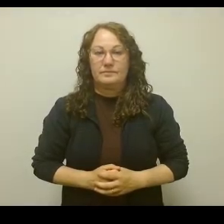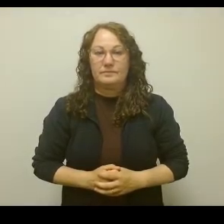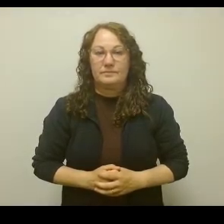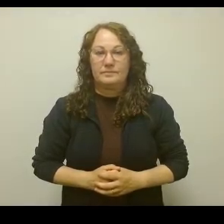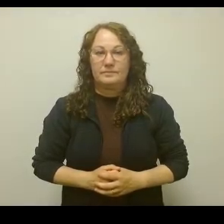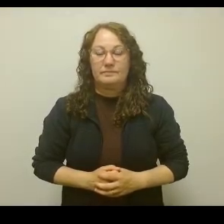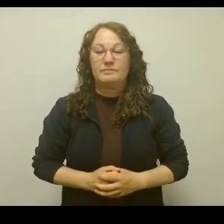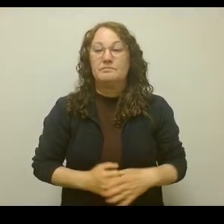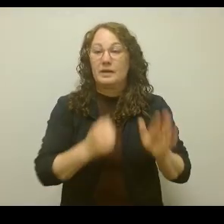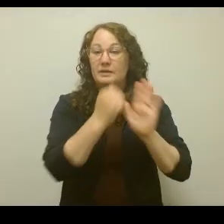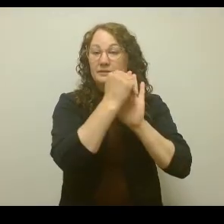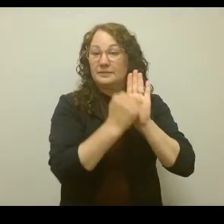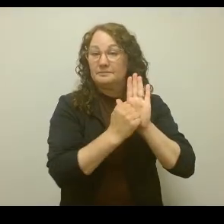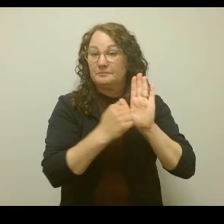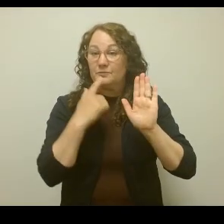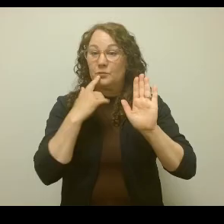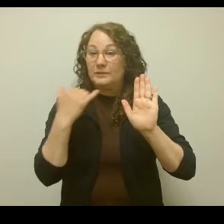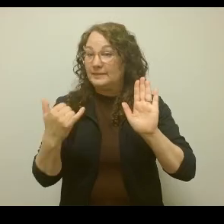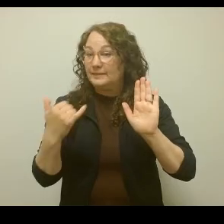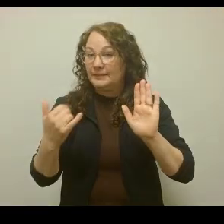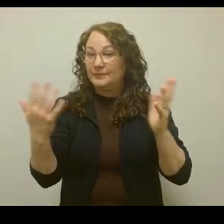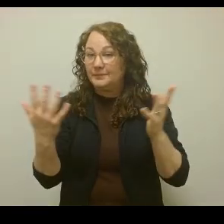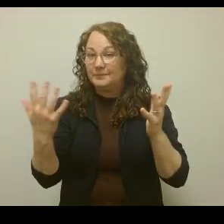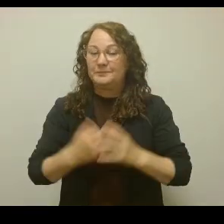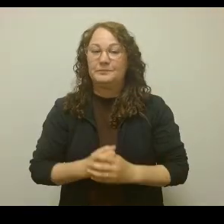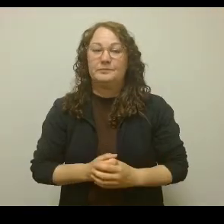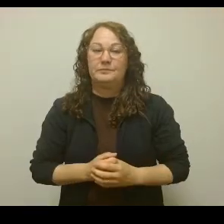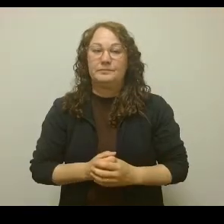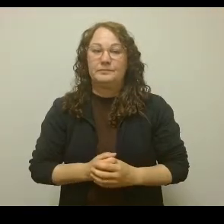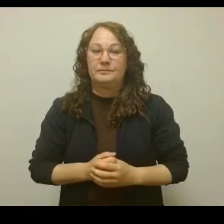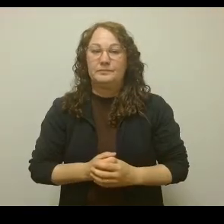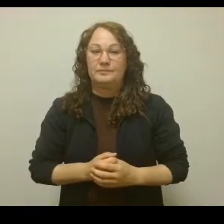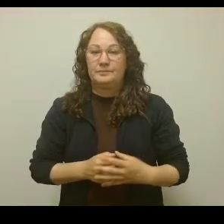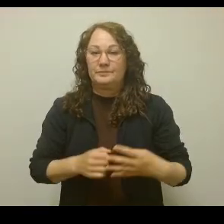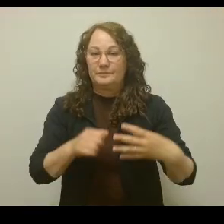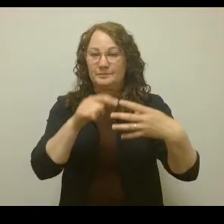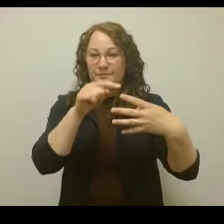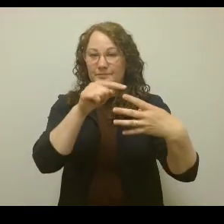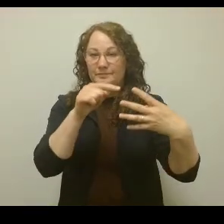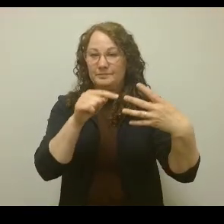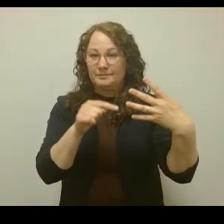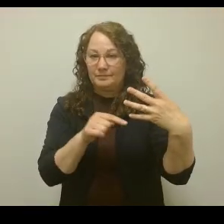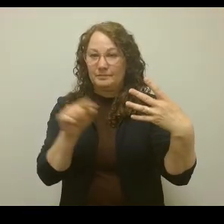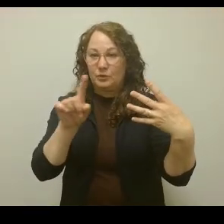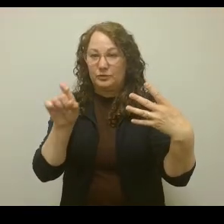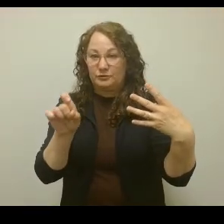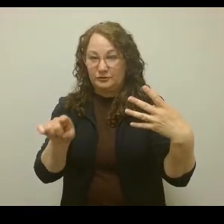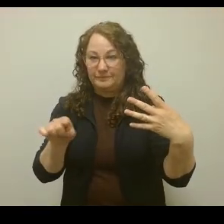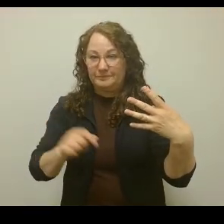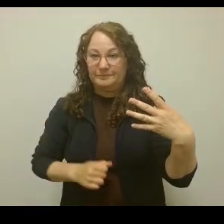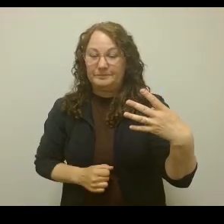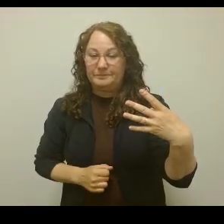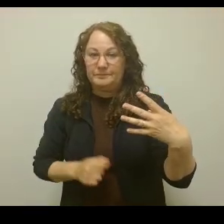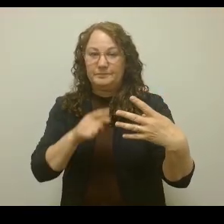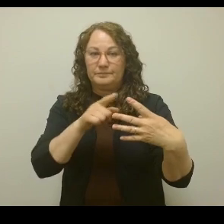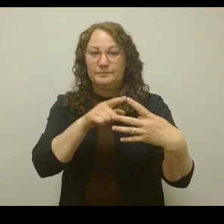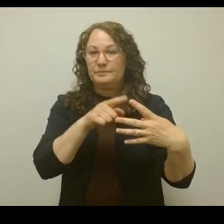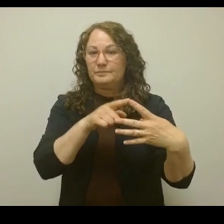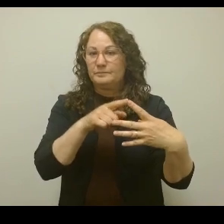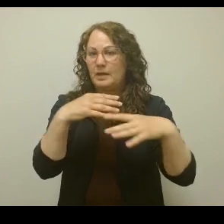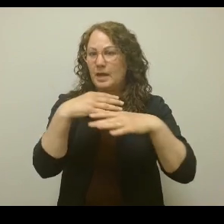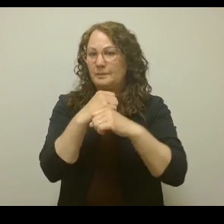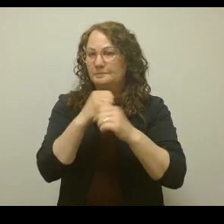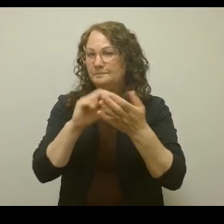The agenda today is we will look at the following questions. What is a